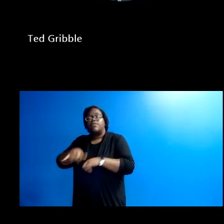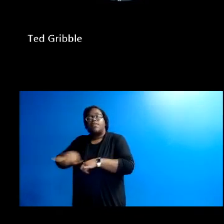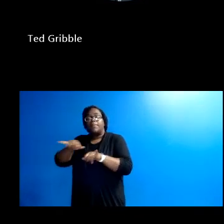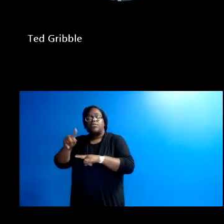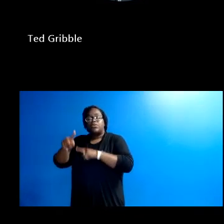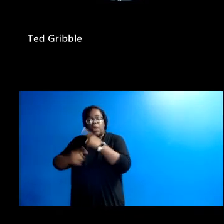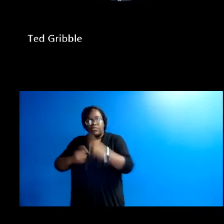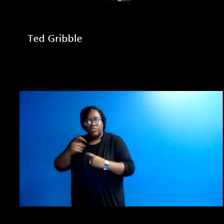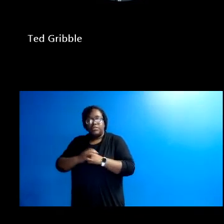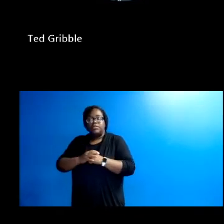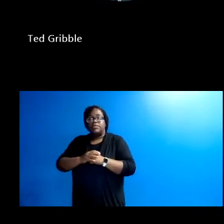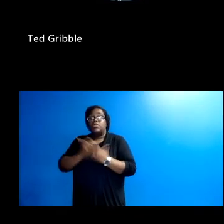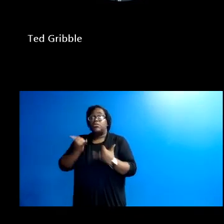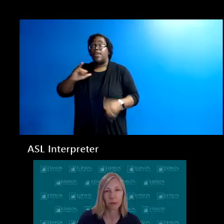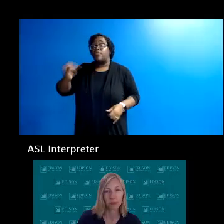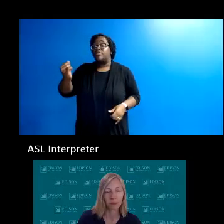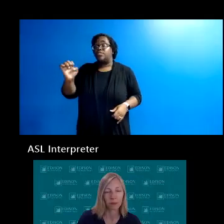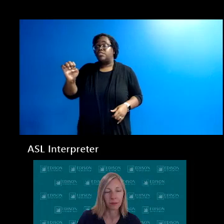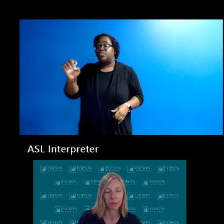Jendi to close out the meeting.